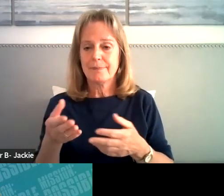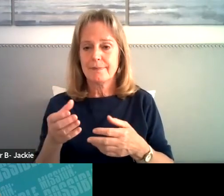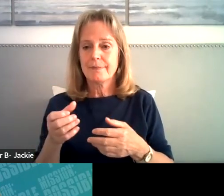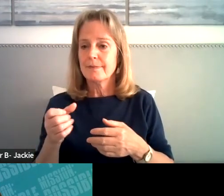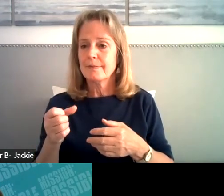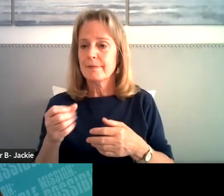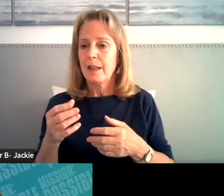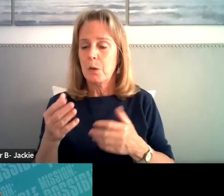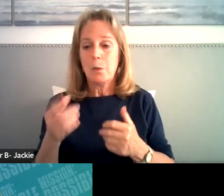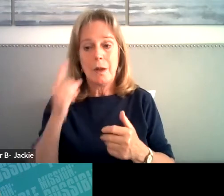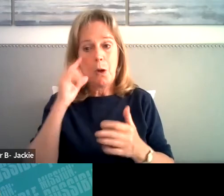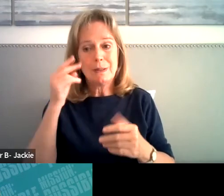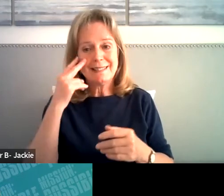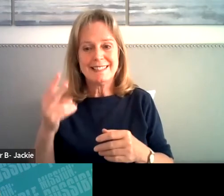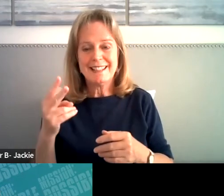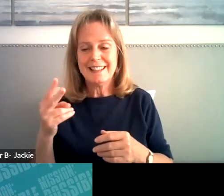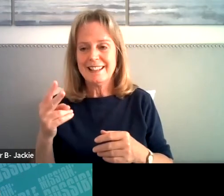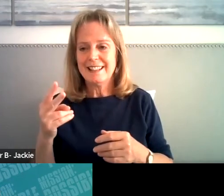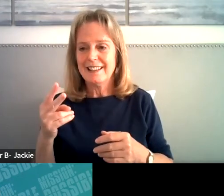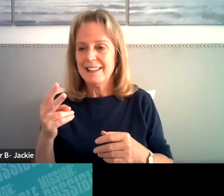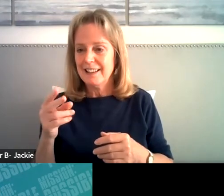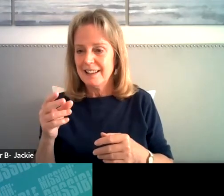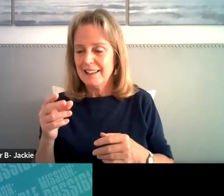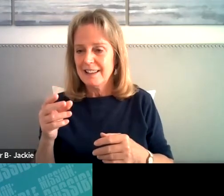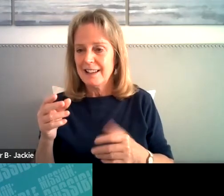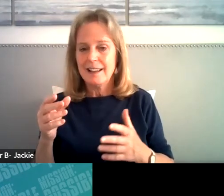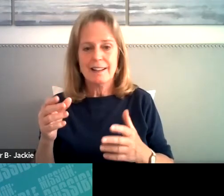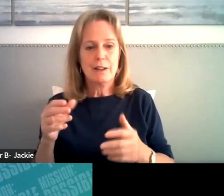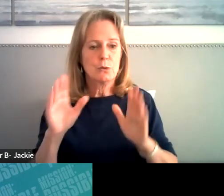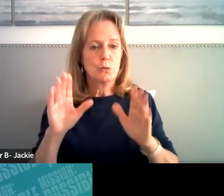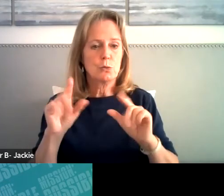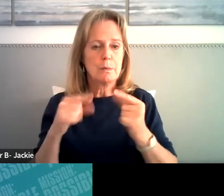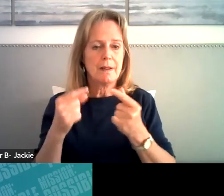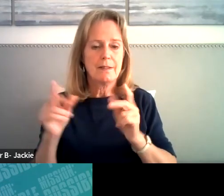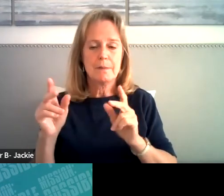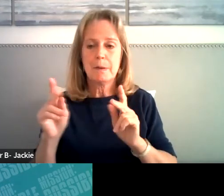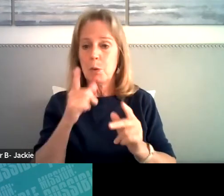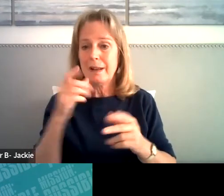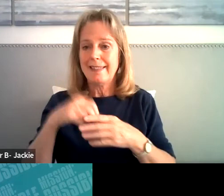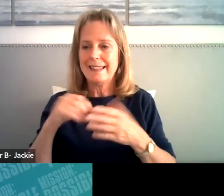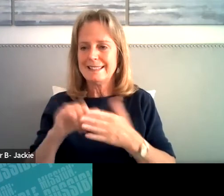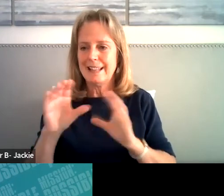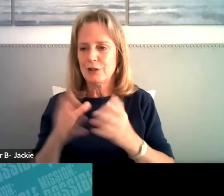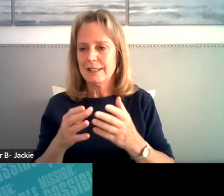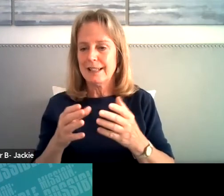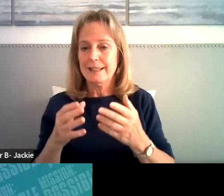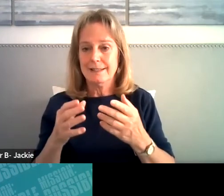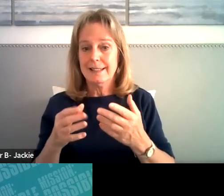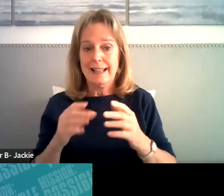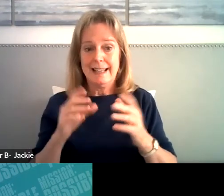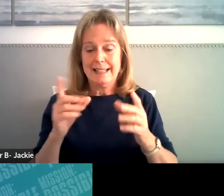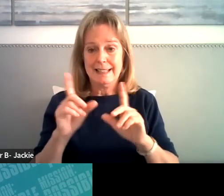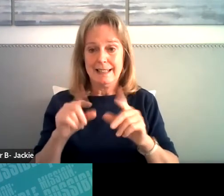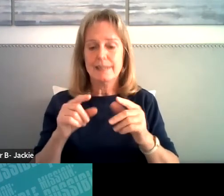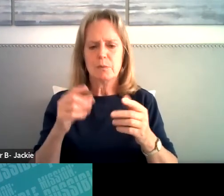We hope that we see an added group of folks who are in this session as attendees next year as